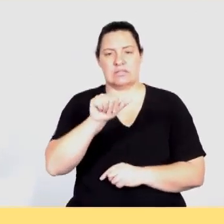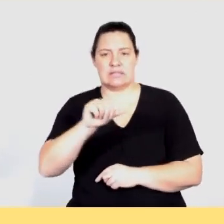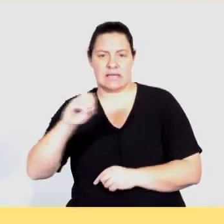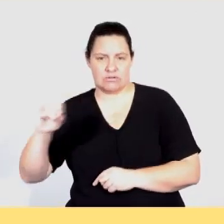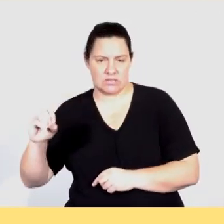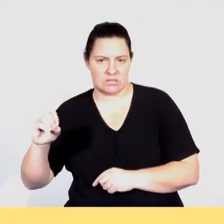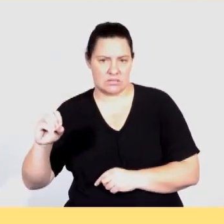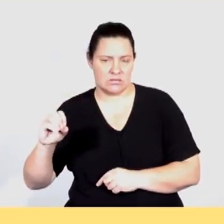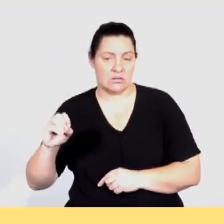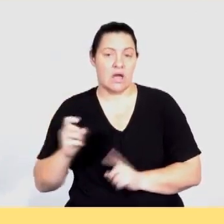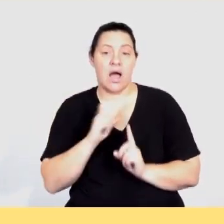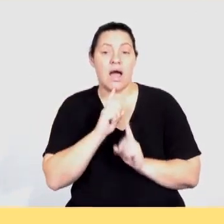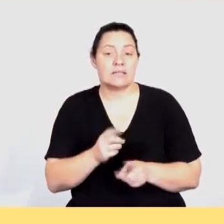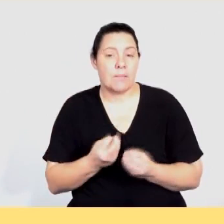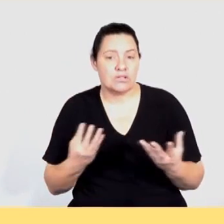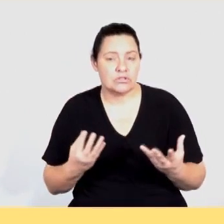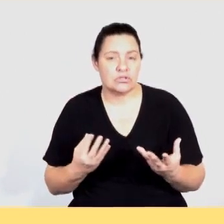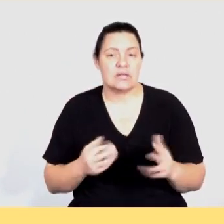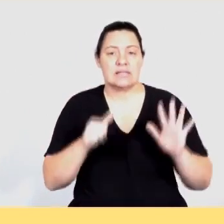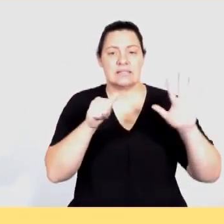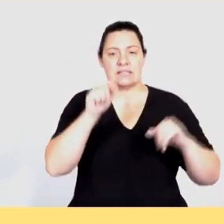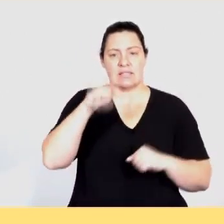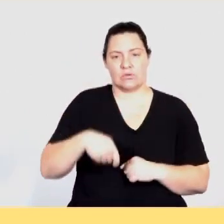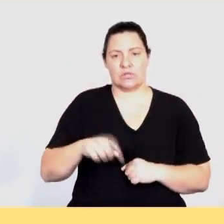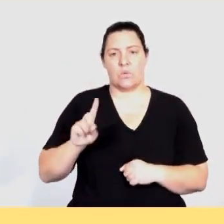plus 2,600, you should get